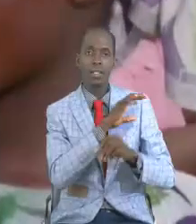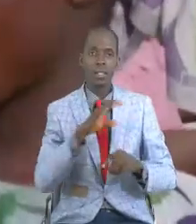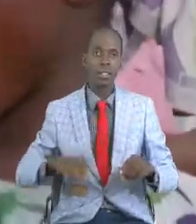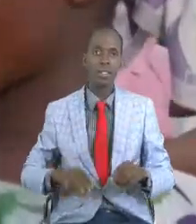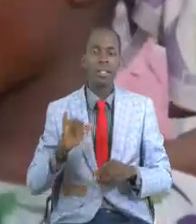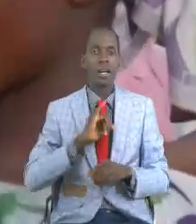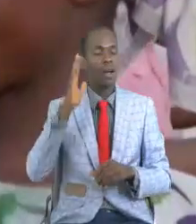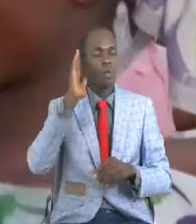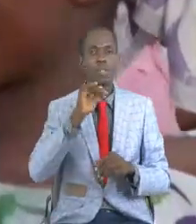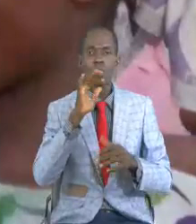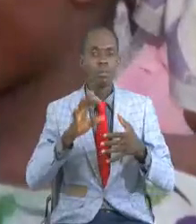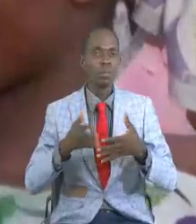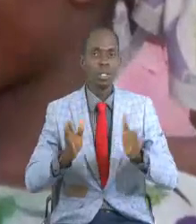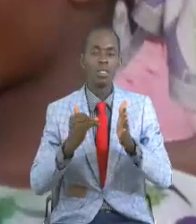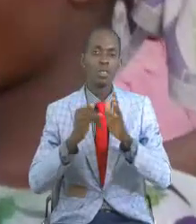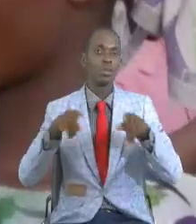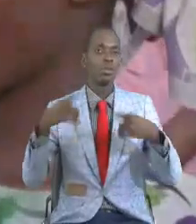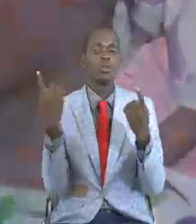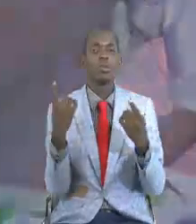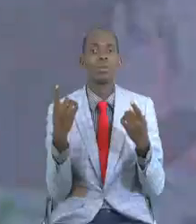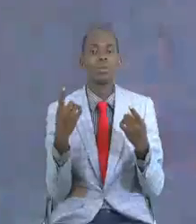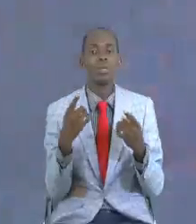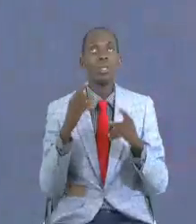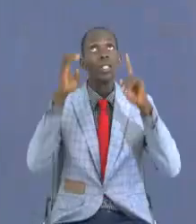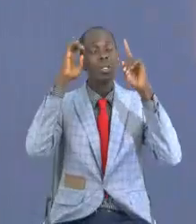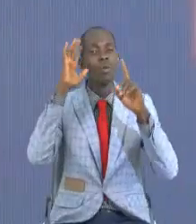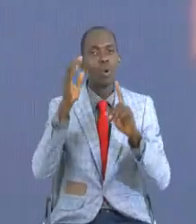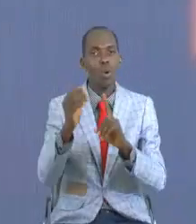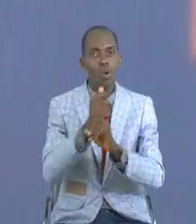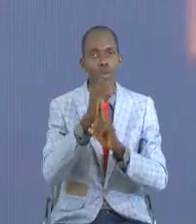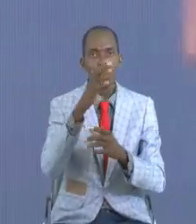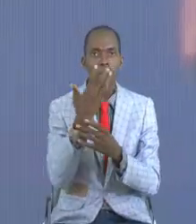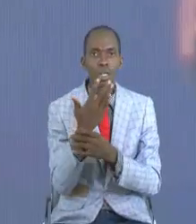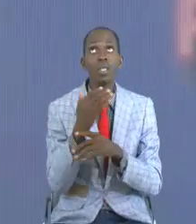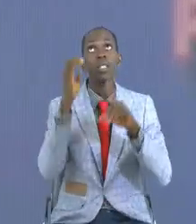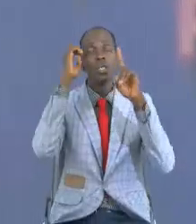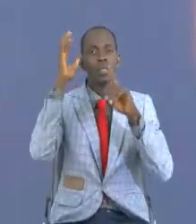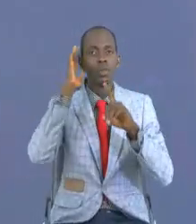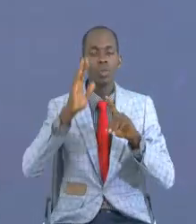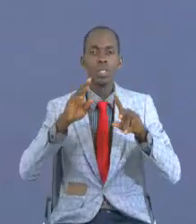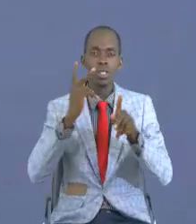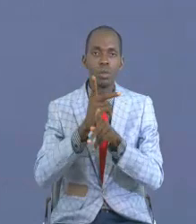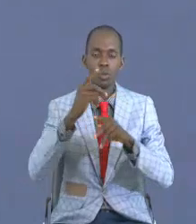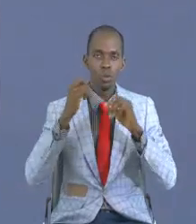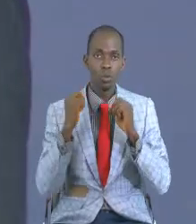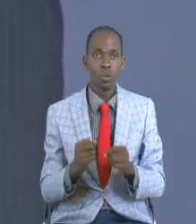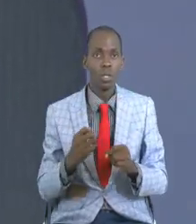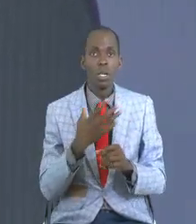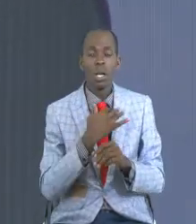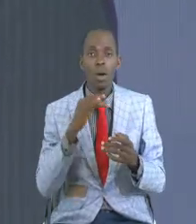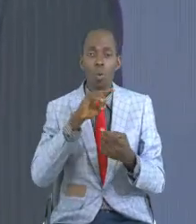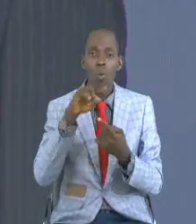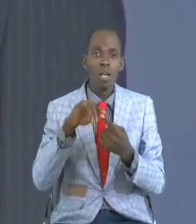it go. It will hold your hand. It will keep you steady. And when that final day